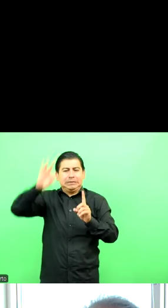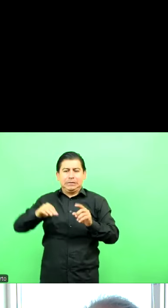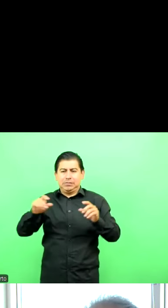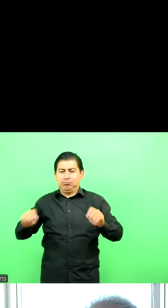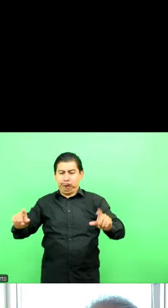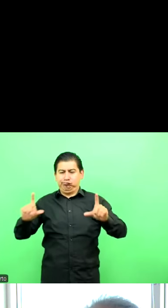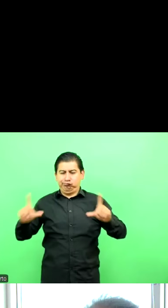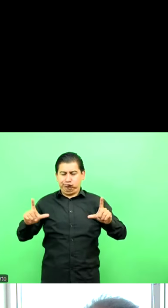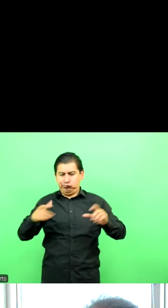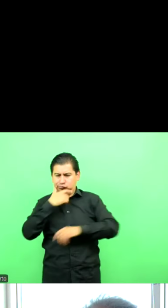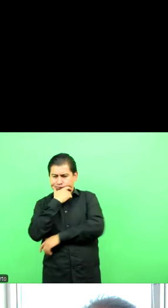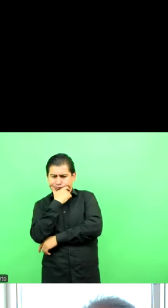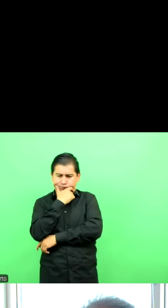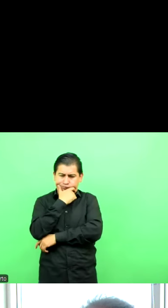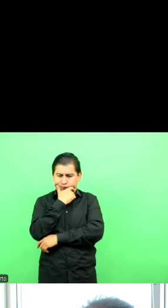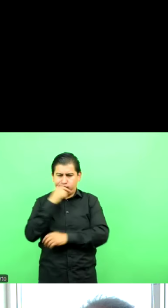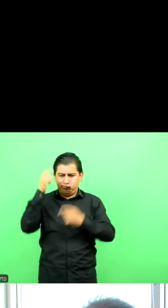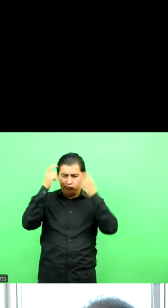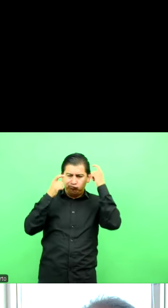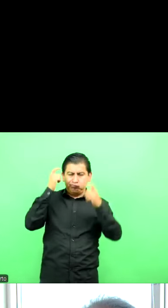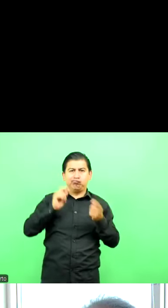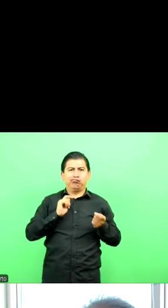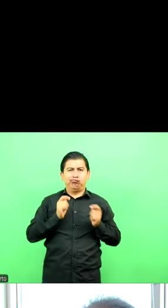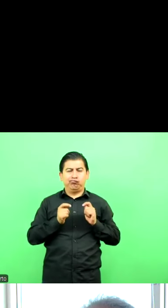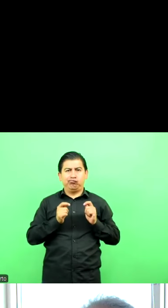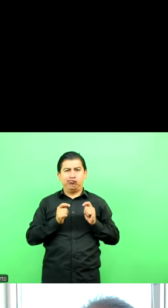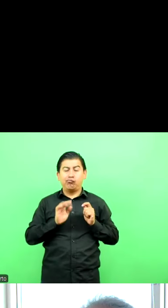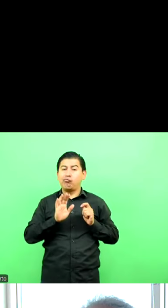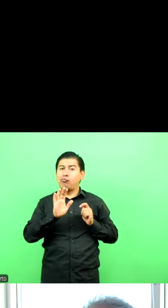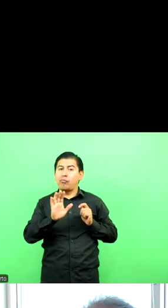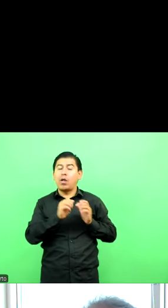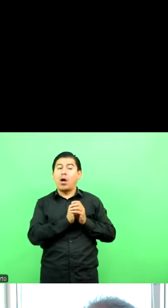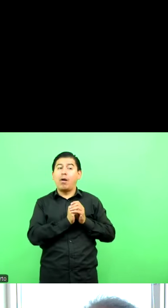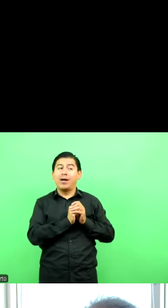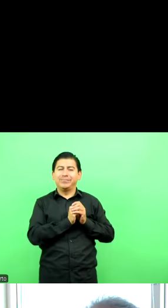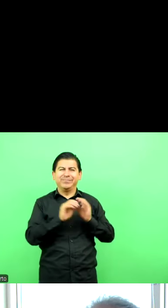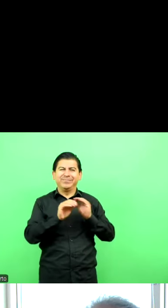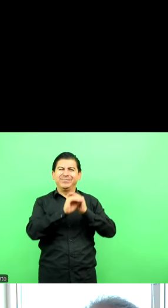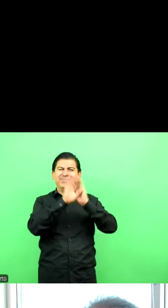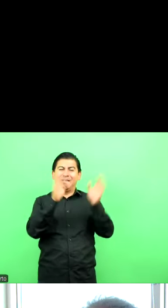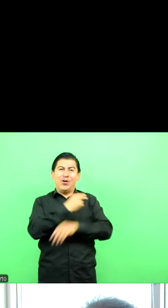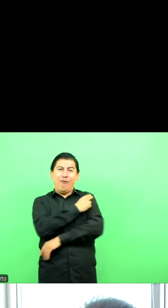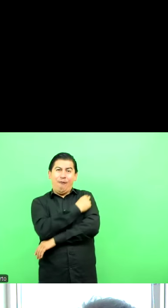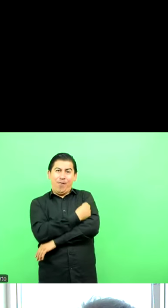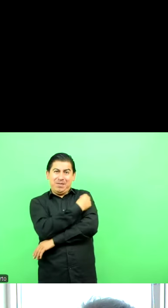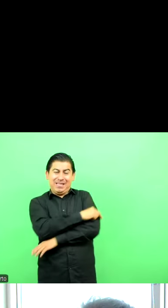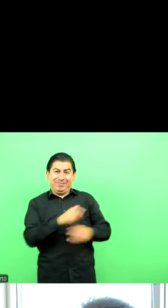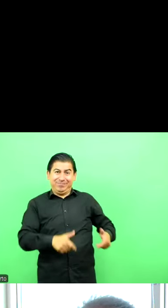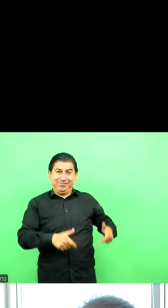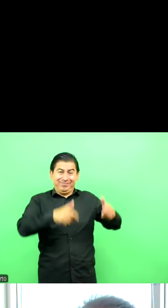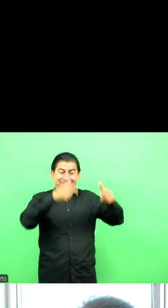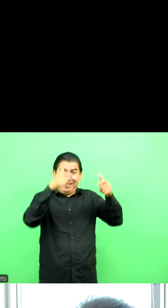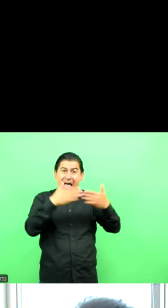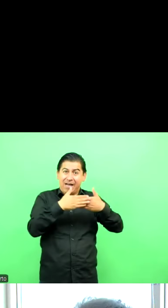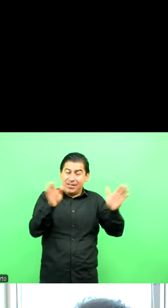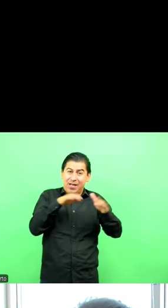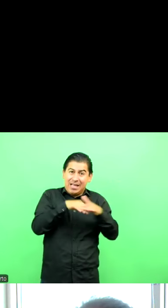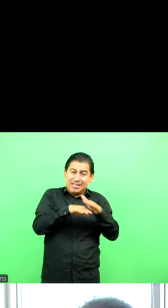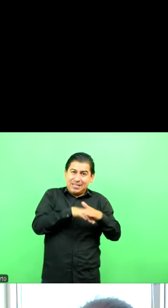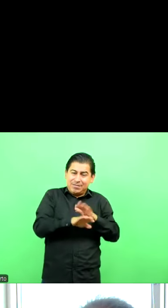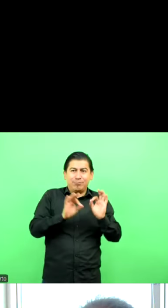system and also hospital, we should reduce our environmental impact. And as our colleague